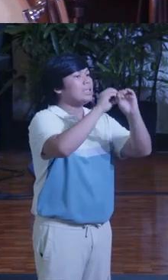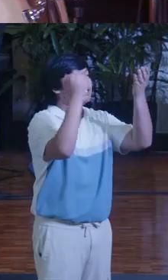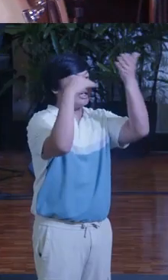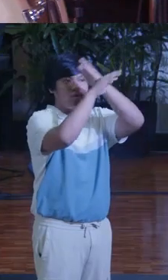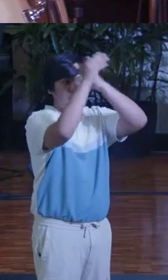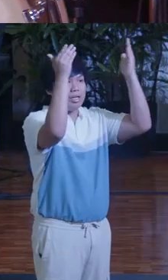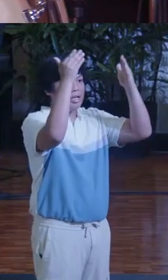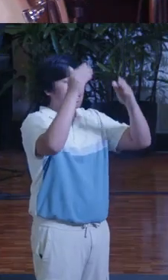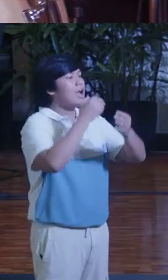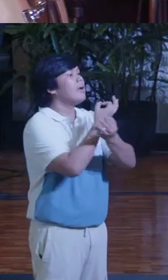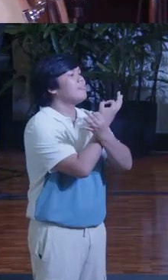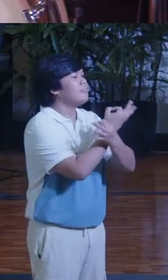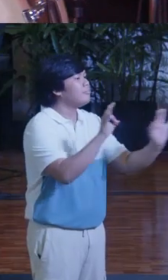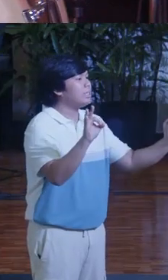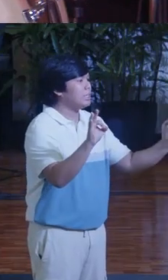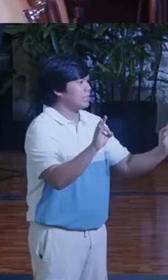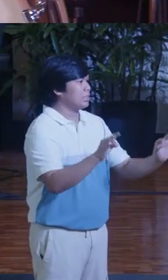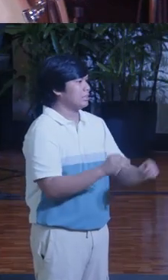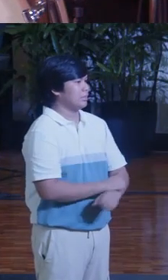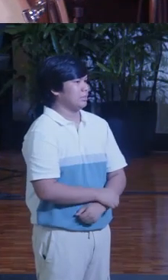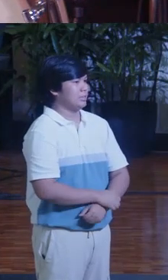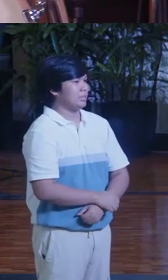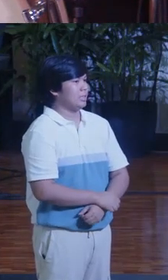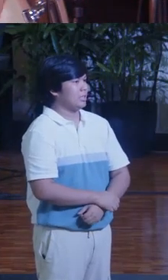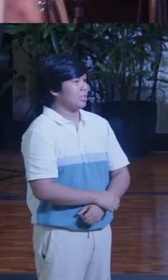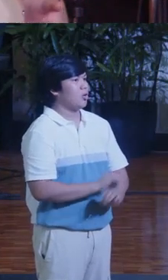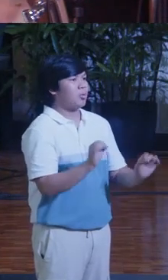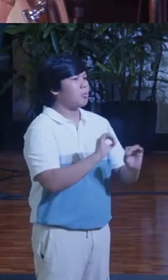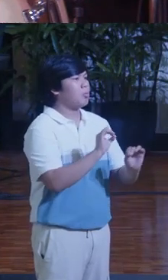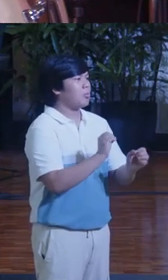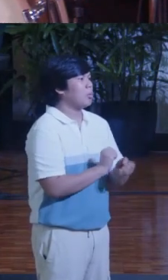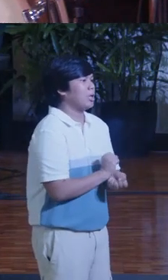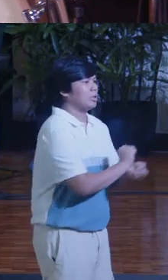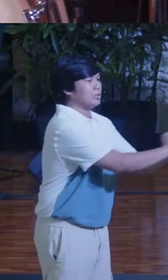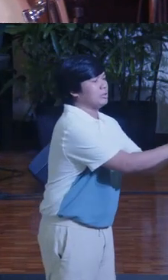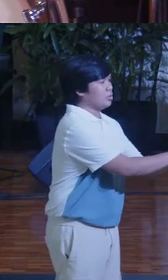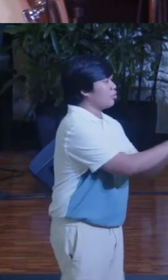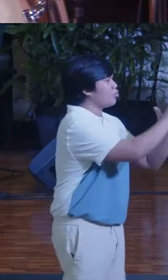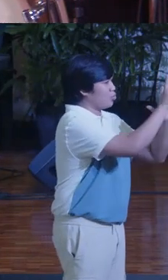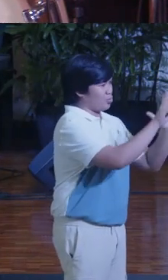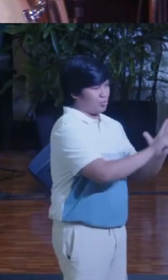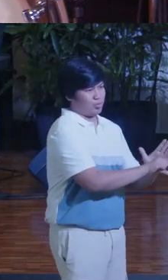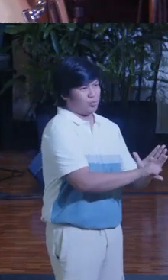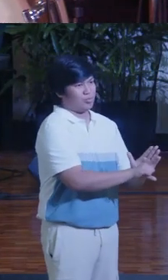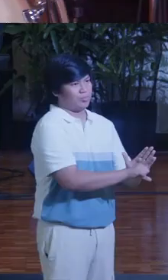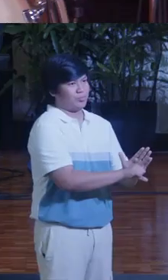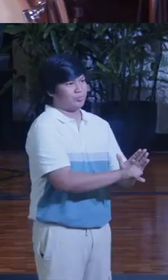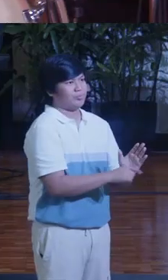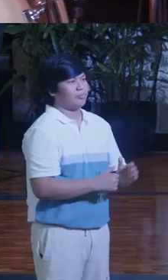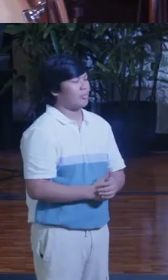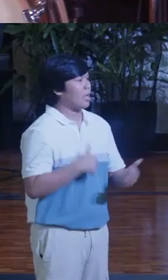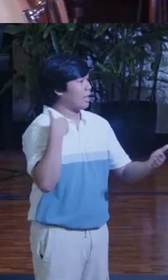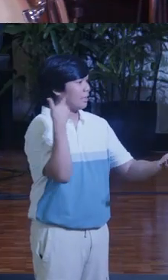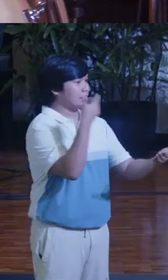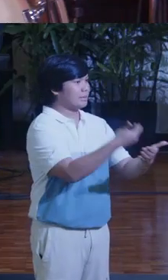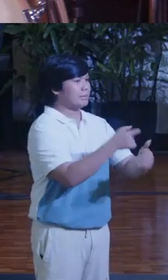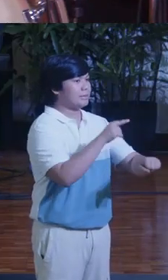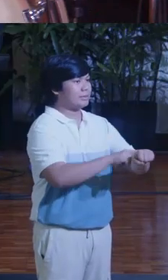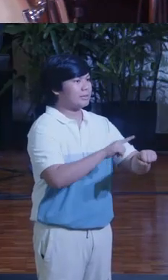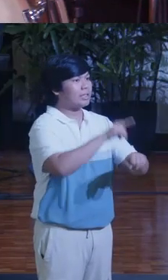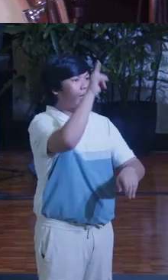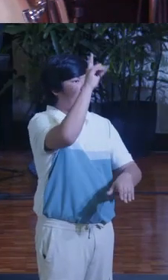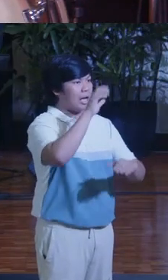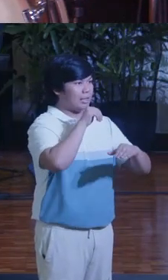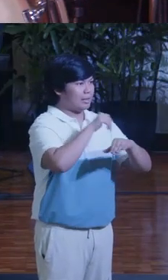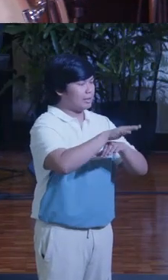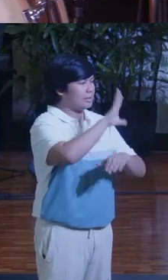free. Sabi niya sa chapter 4, verses 4 to 7, but when the fullness of time had come, God sent forth His